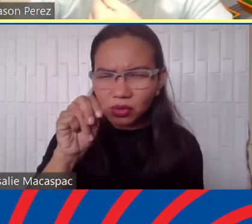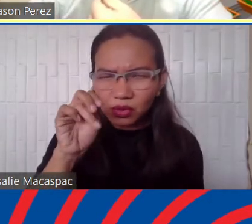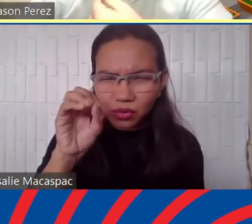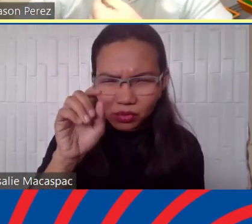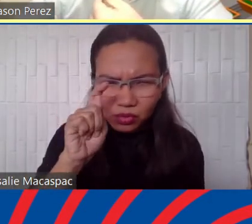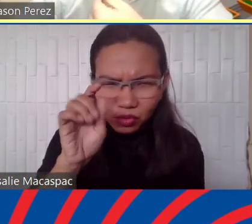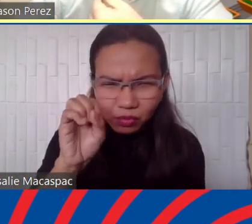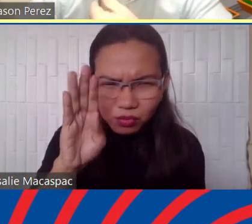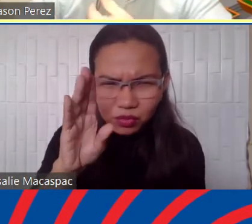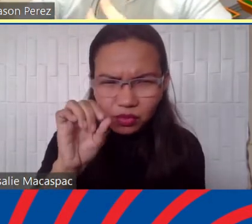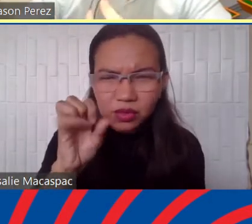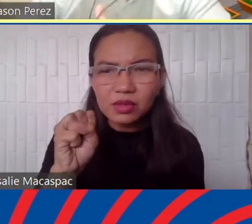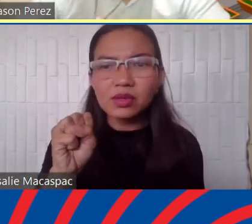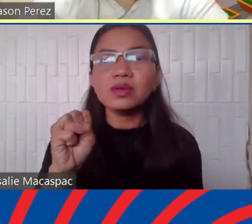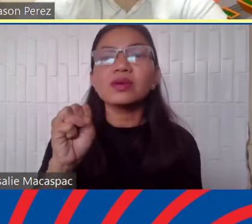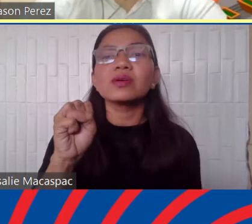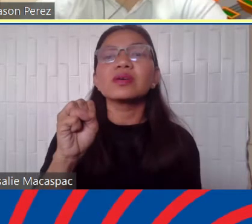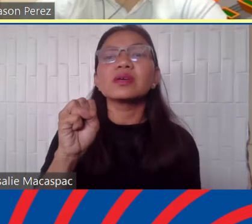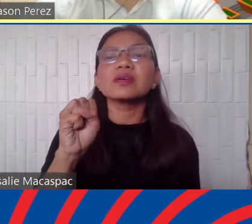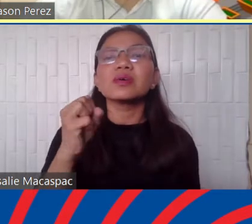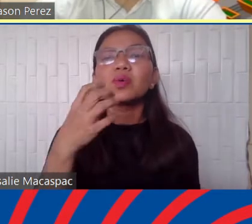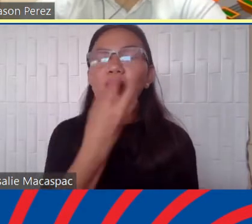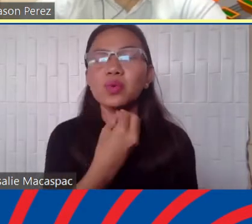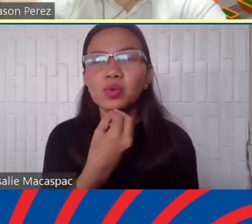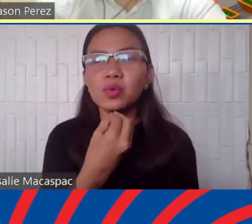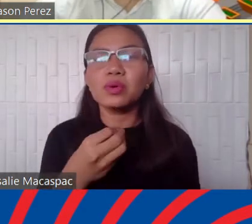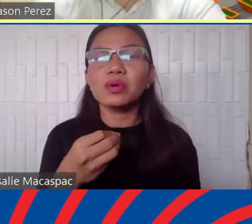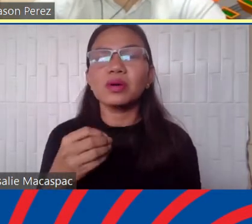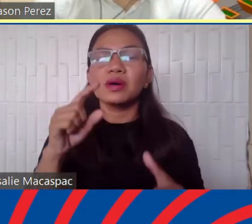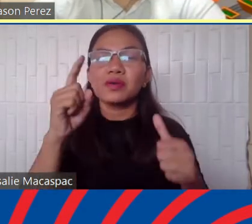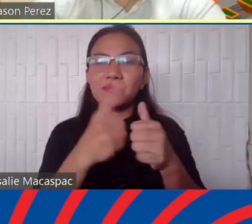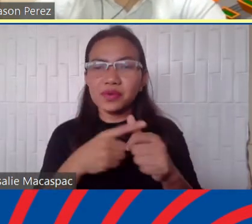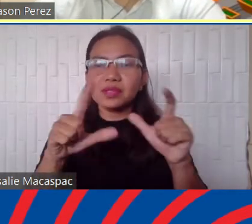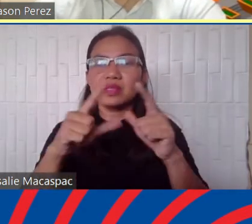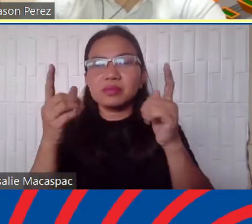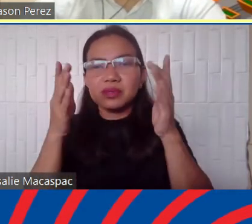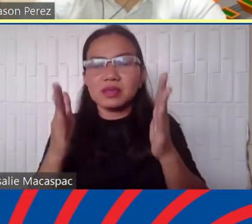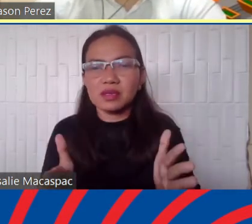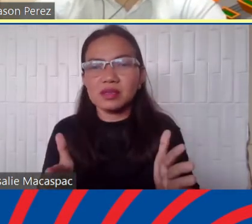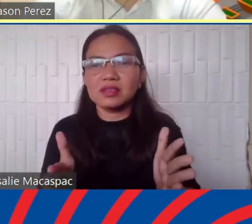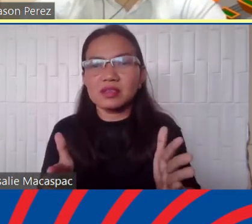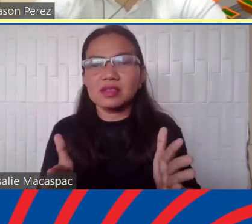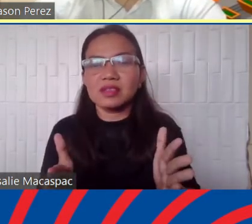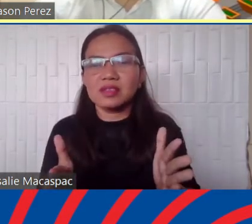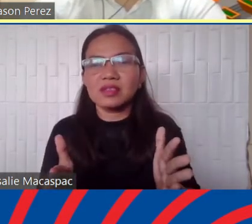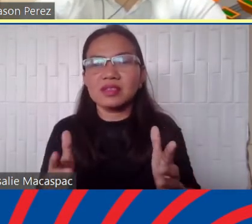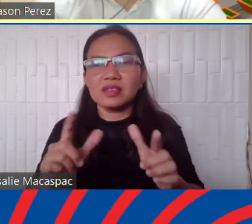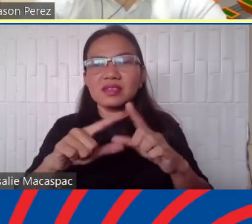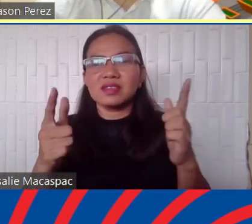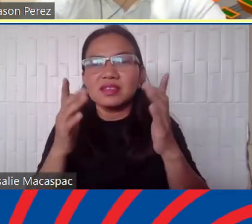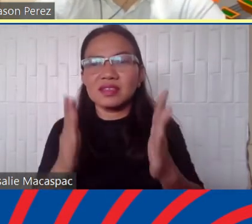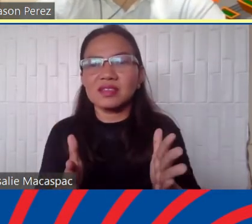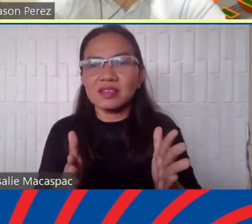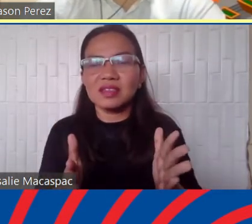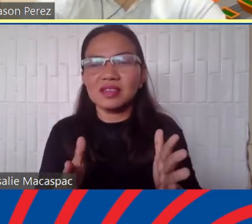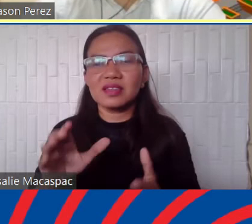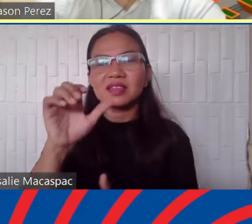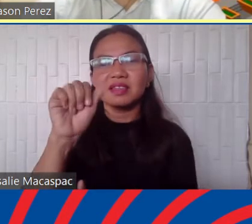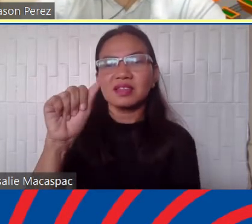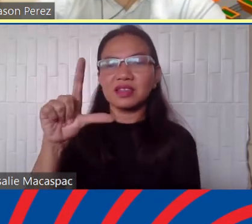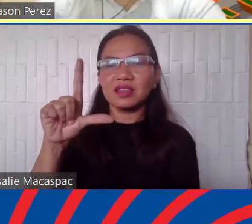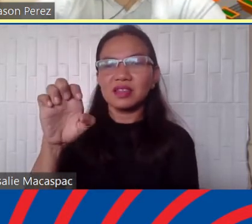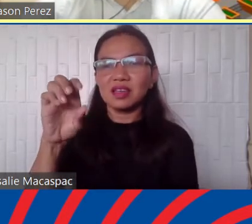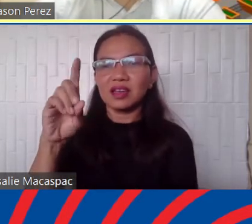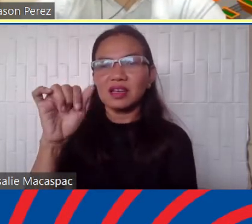So Zenodotus is the first librarian of the Library of Alexandria, the